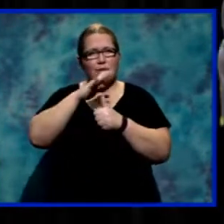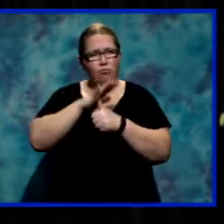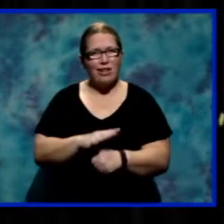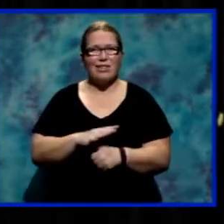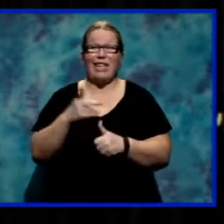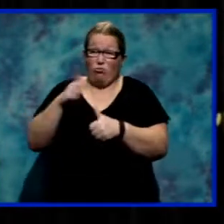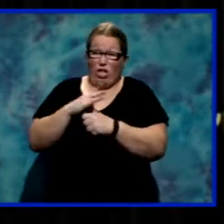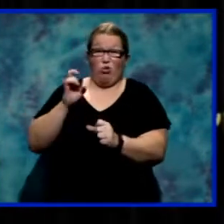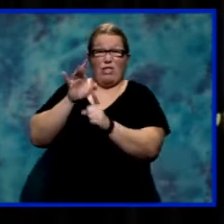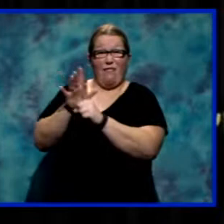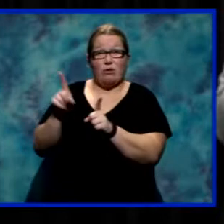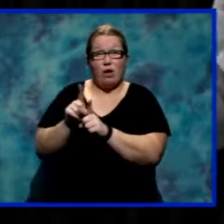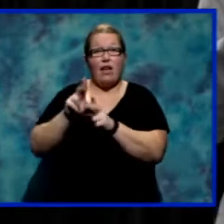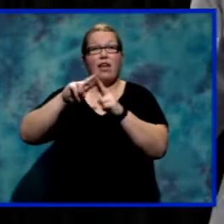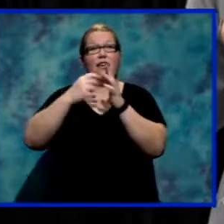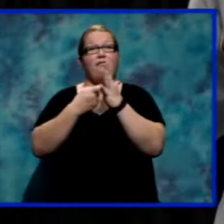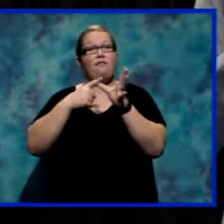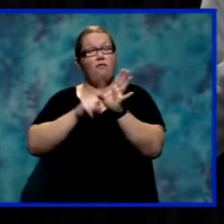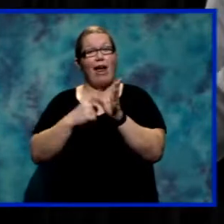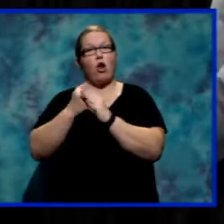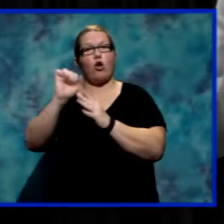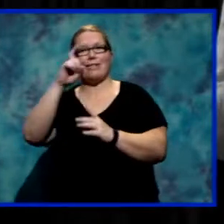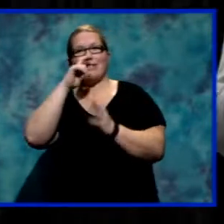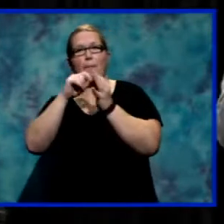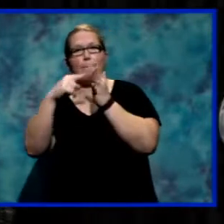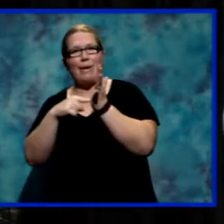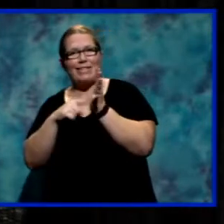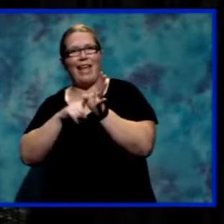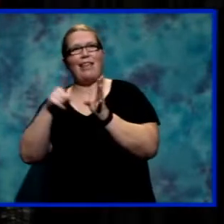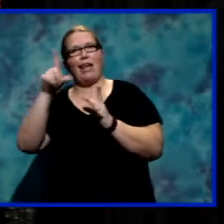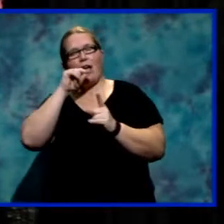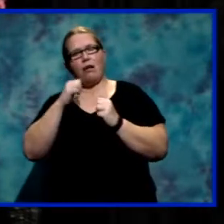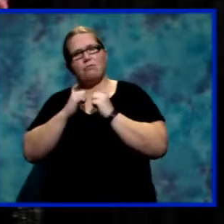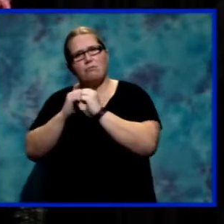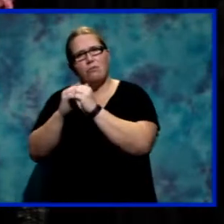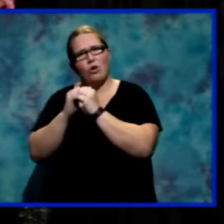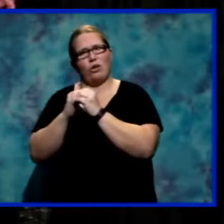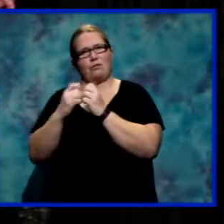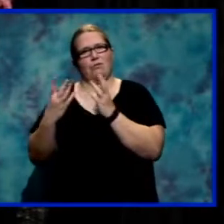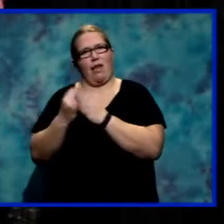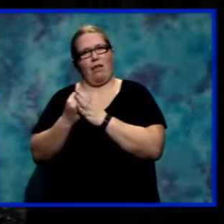pray for both Faye and for her sister Betty, that they will be able to get through this time of trial.